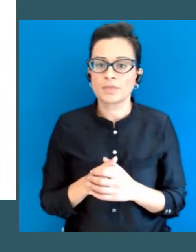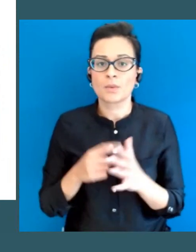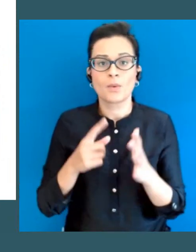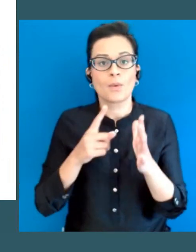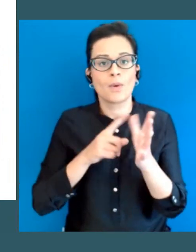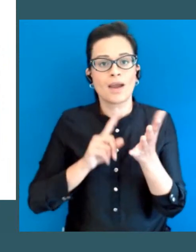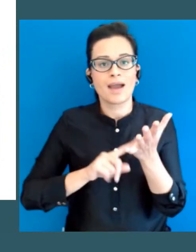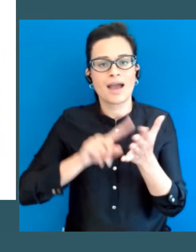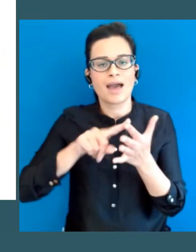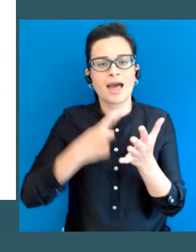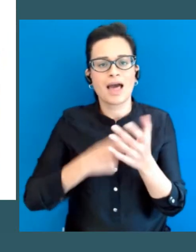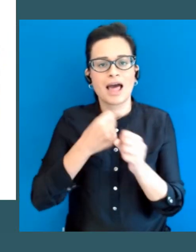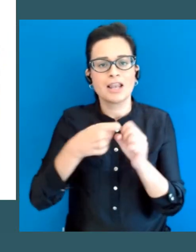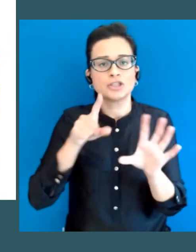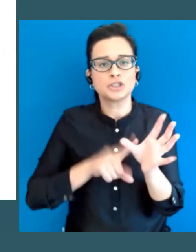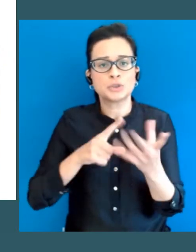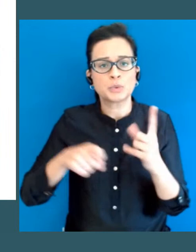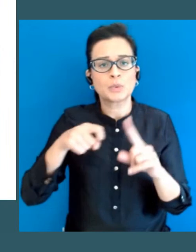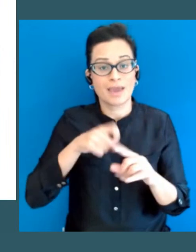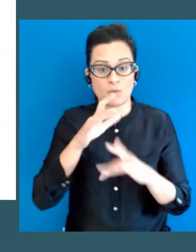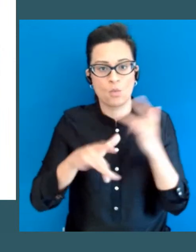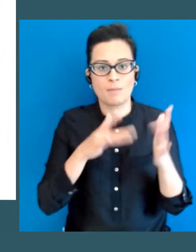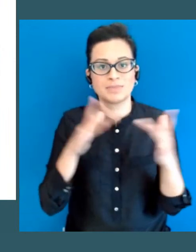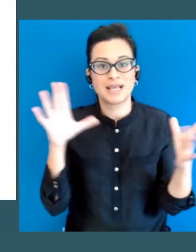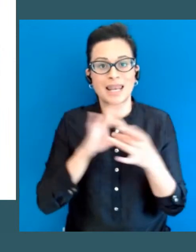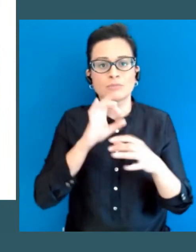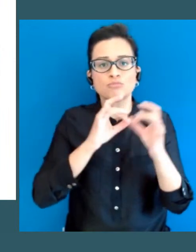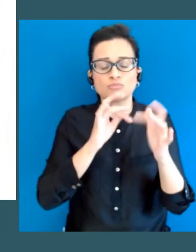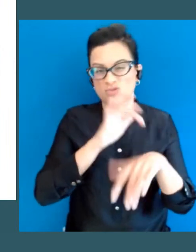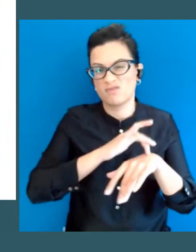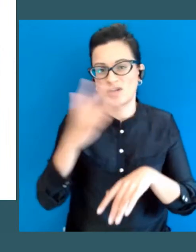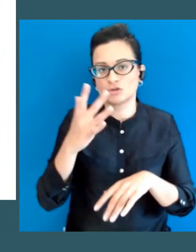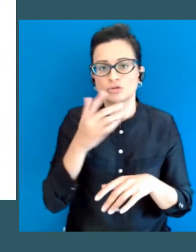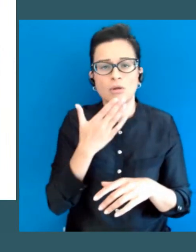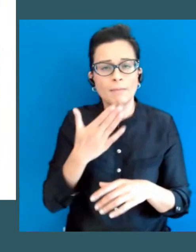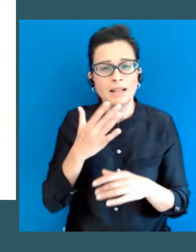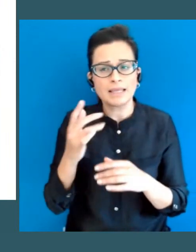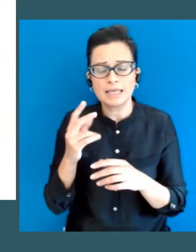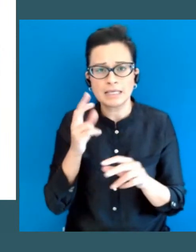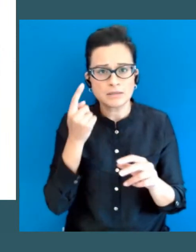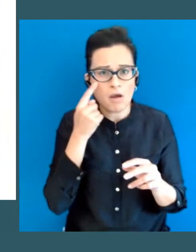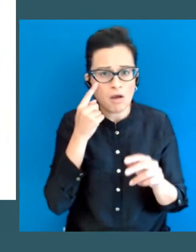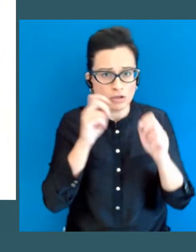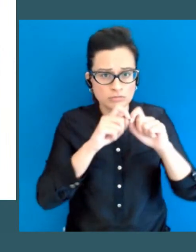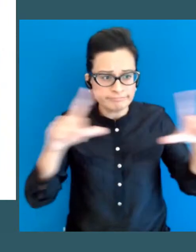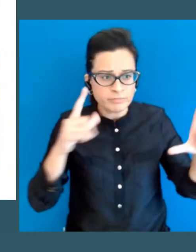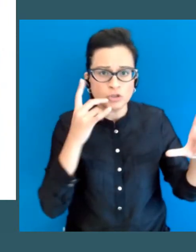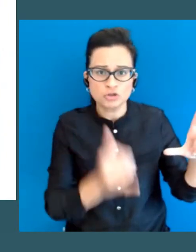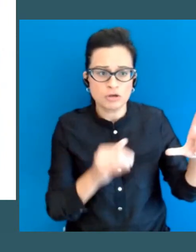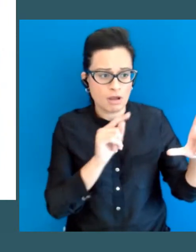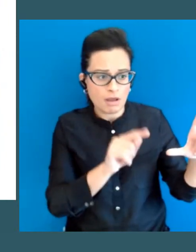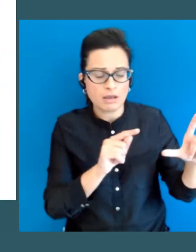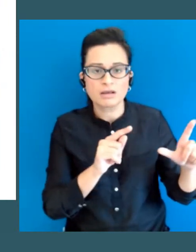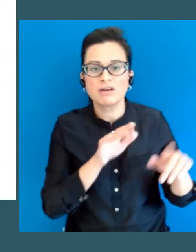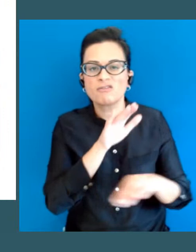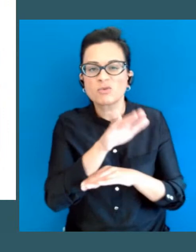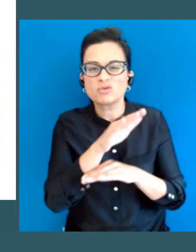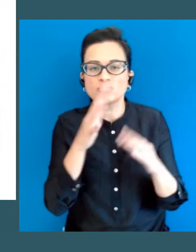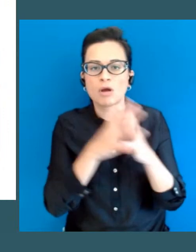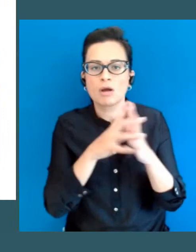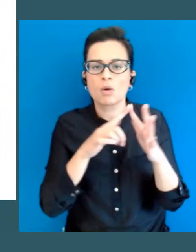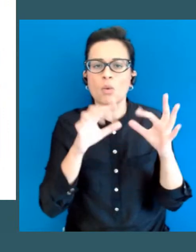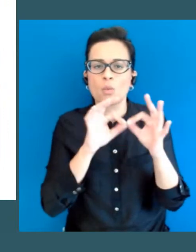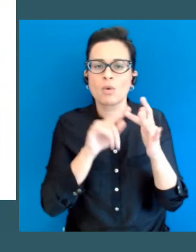healthcare professionals. Please do visit. We've got lots of information. You'll be able to find future webinars in that at the